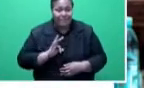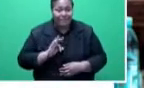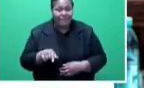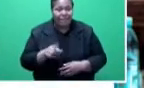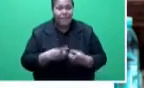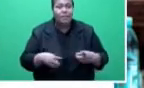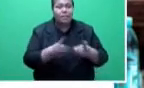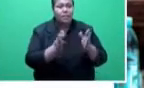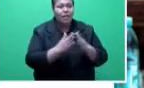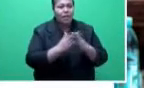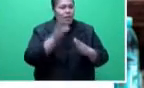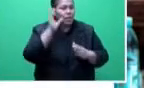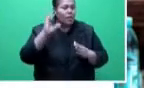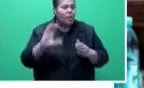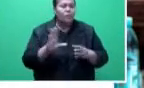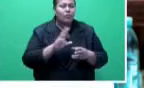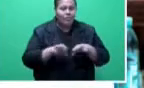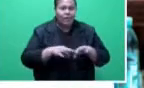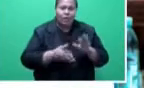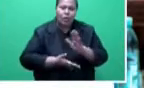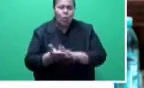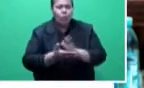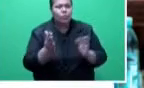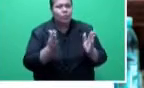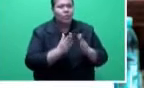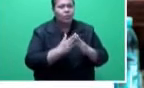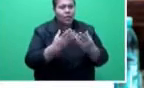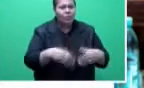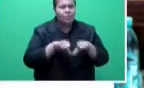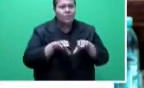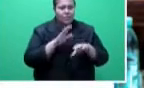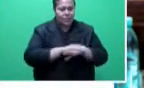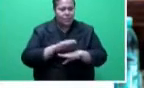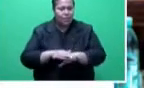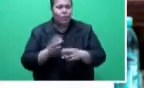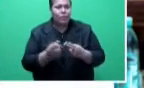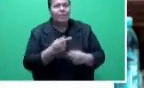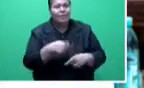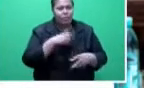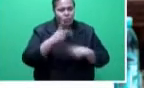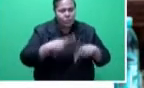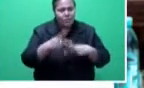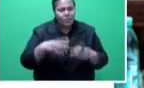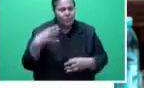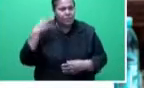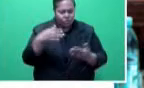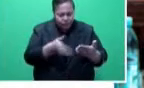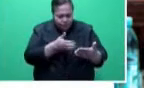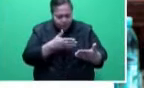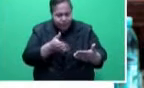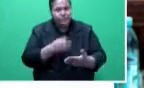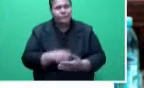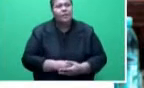Department of Town and Country Planning go to municipal councils and process applications. By this change, the processing time has